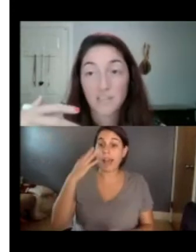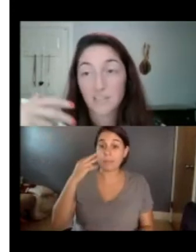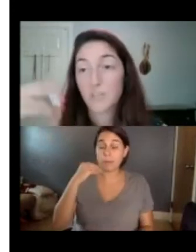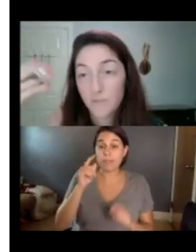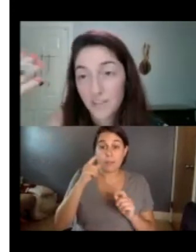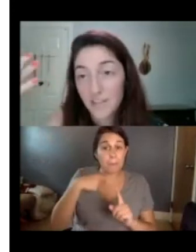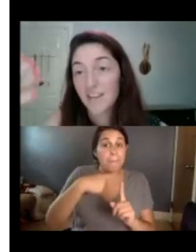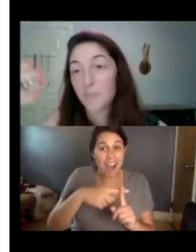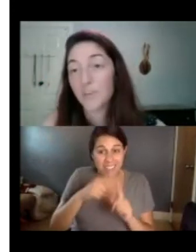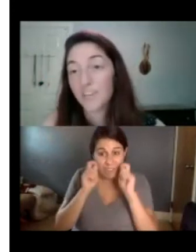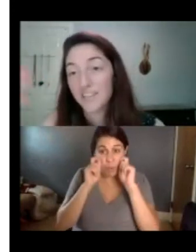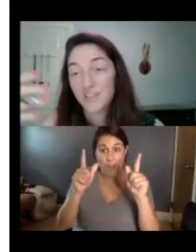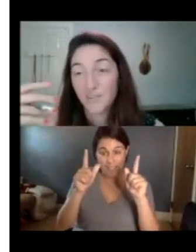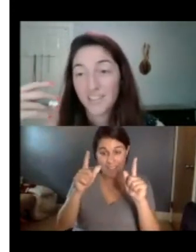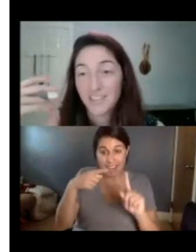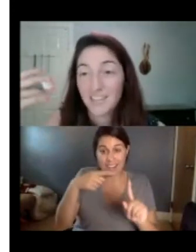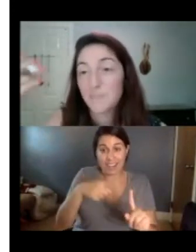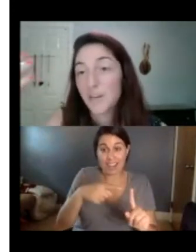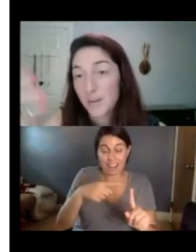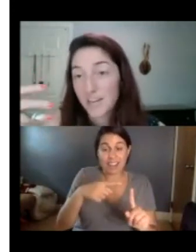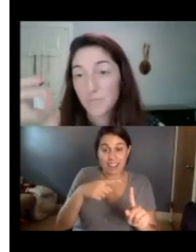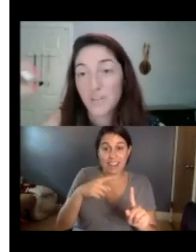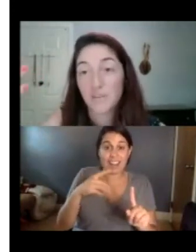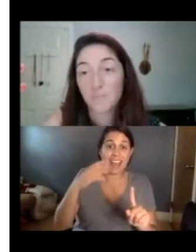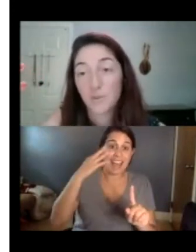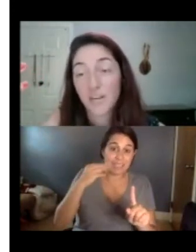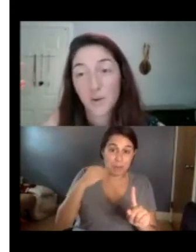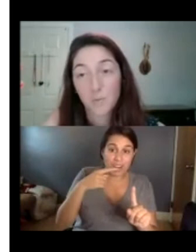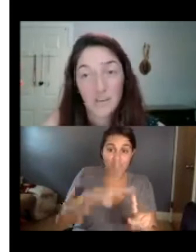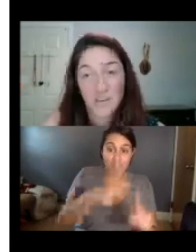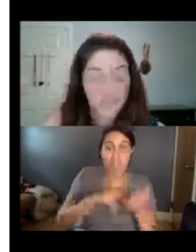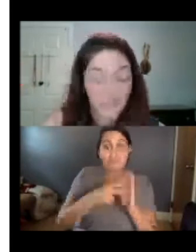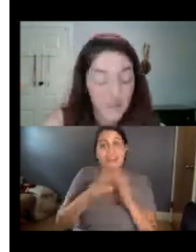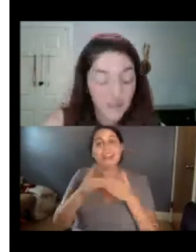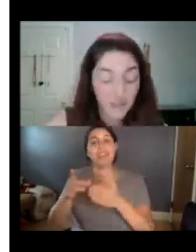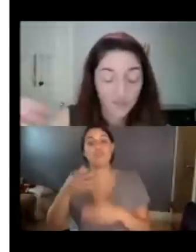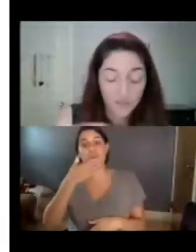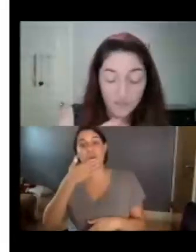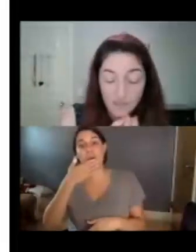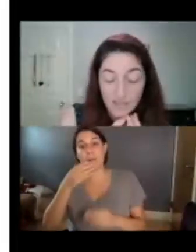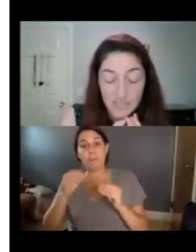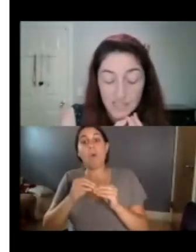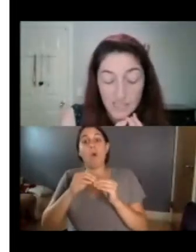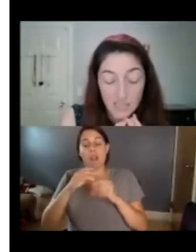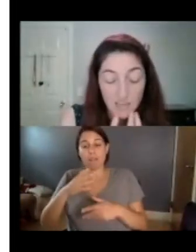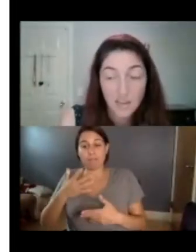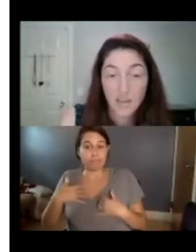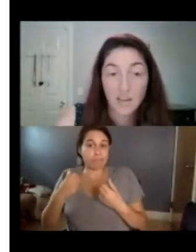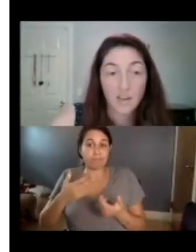dream experiences, which feed upward into better waking mood and greater well-being in waking life.